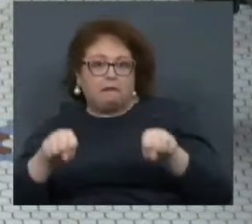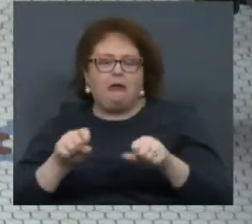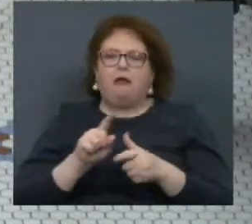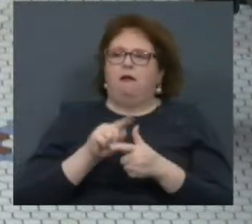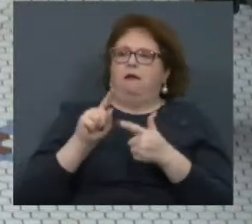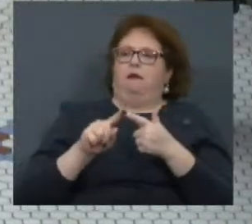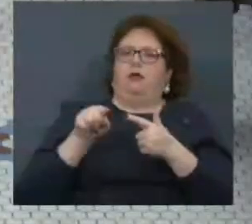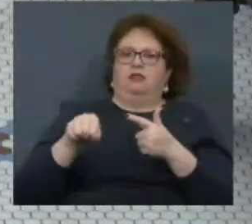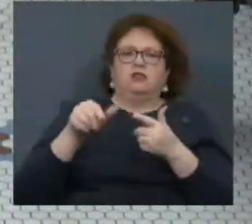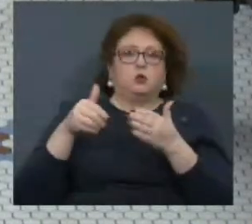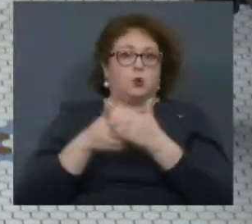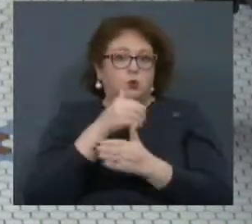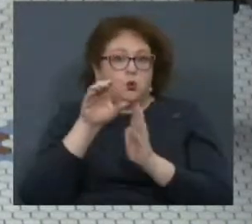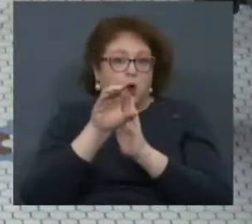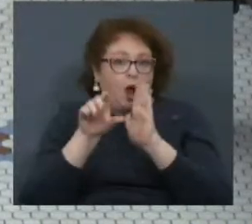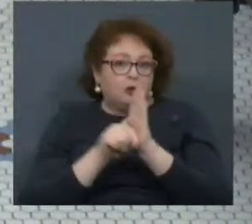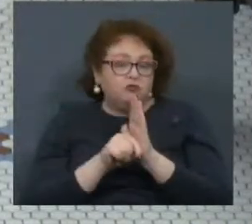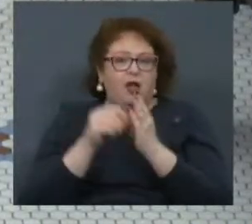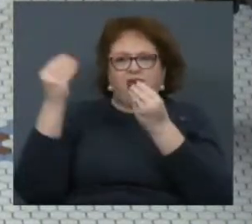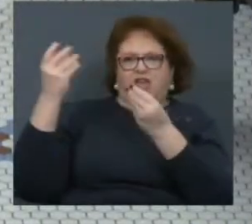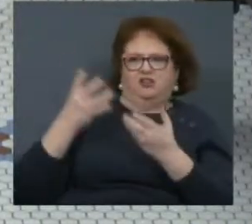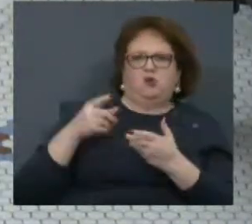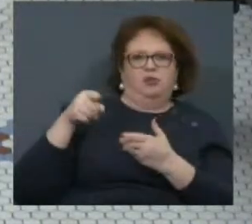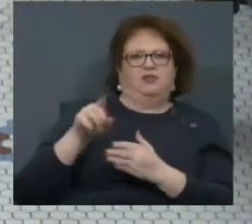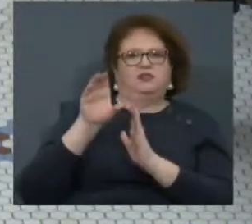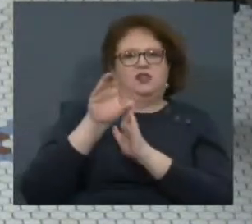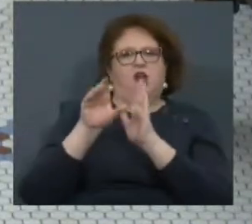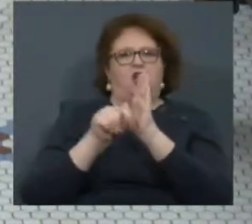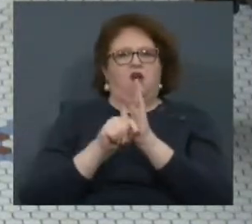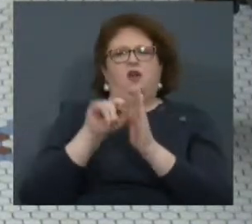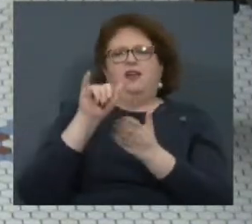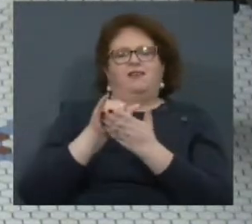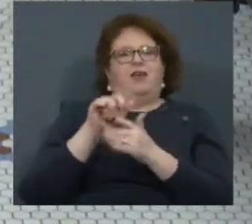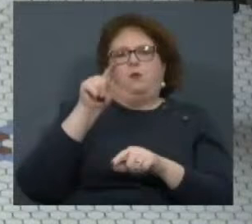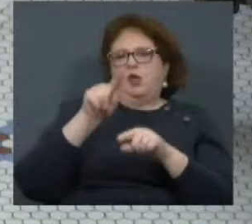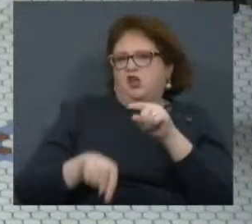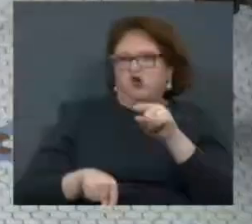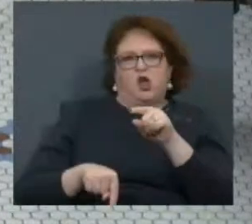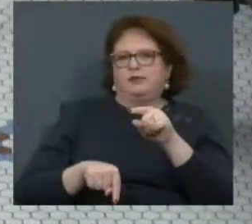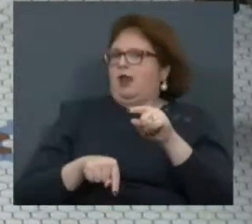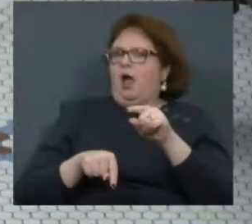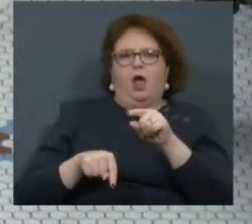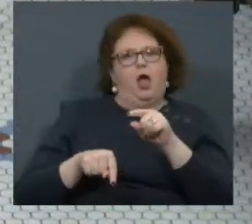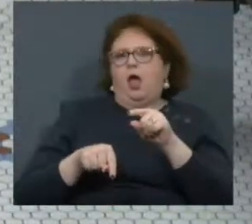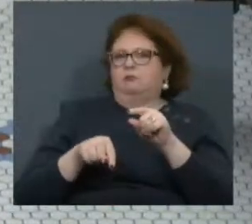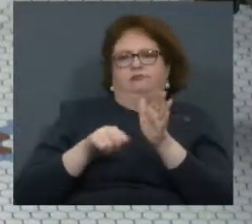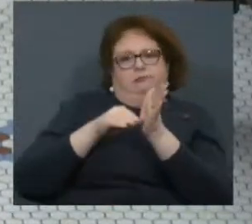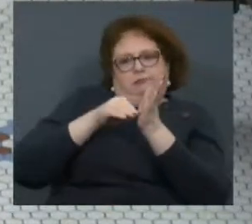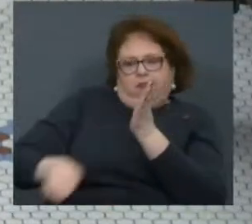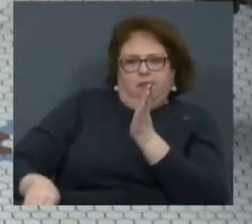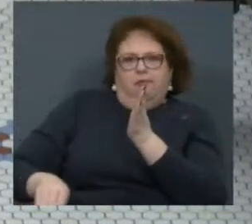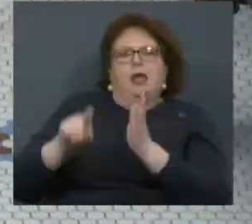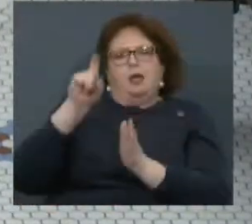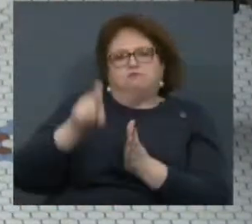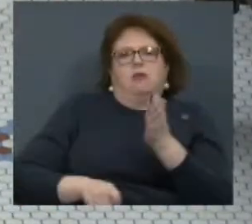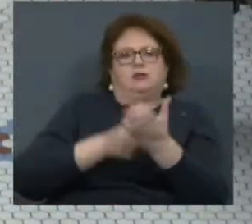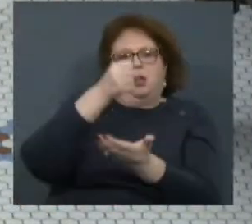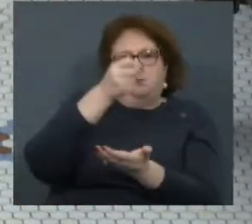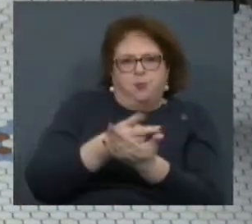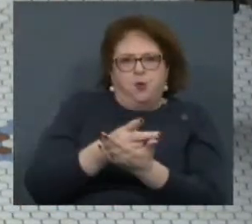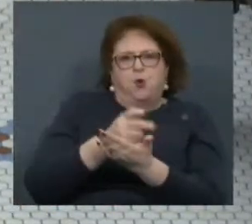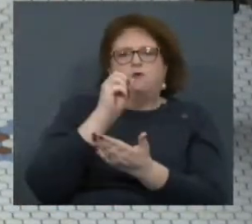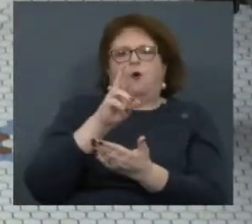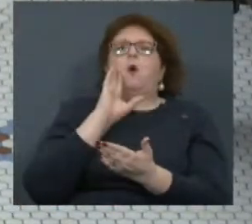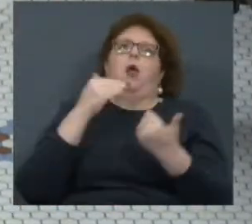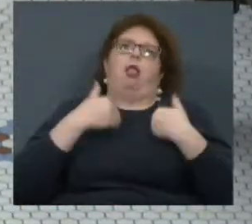new contract? I was told it was a contract that y'all could not exit out of, so it had to be approved or there would be